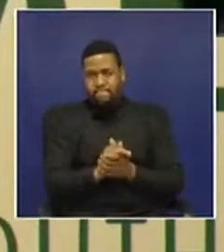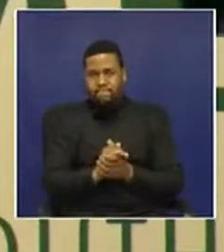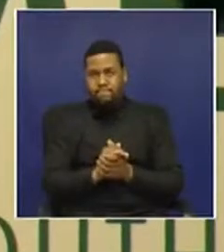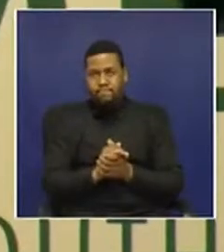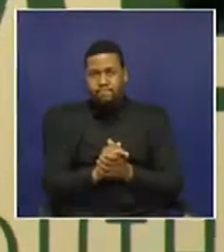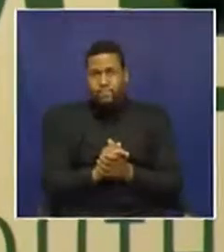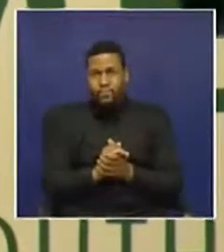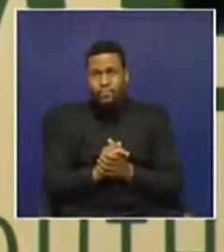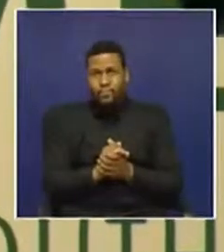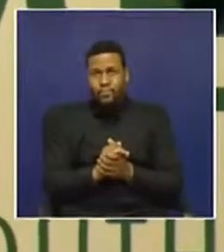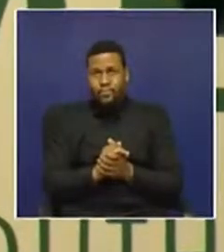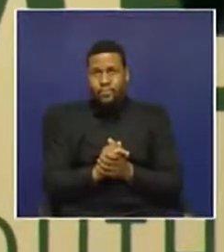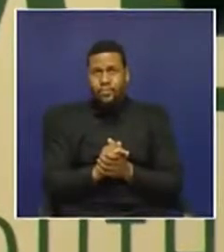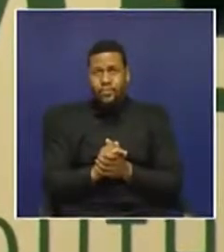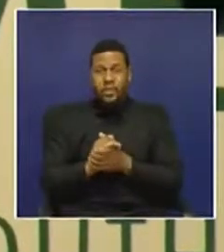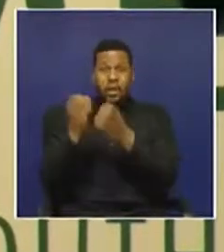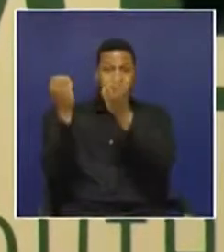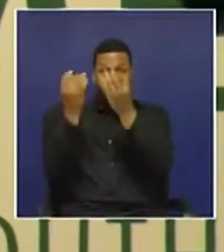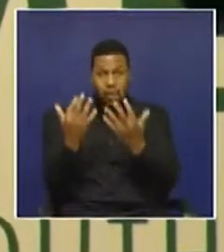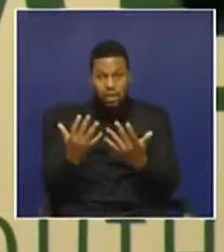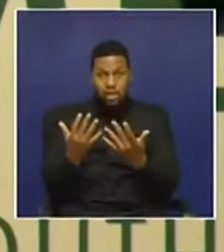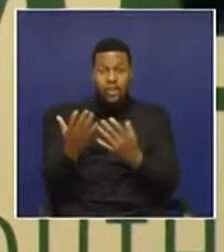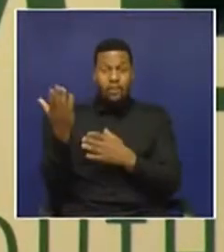In the budget in May 25,